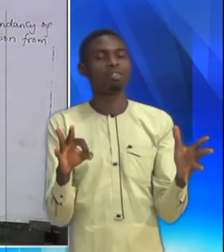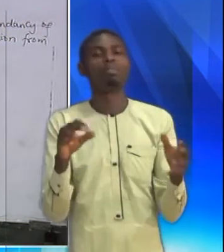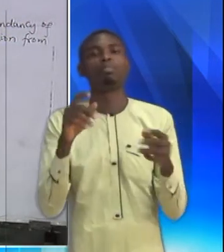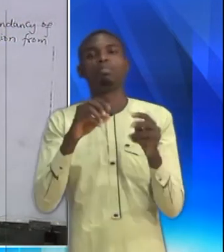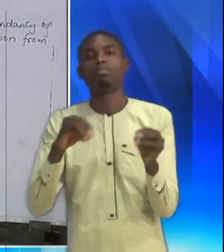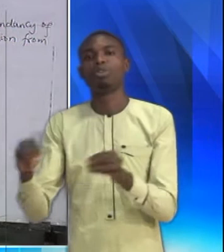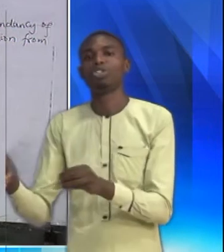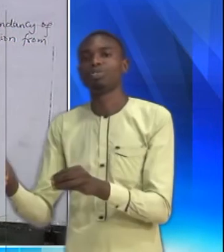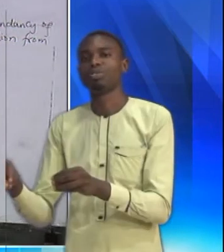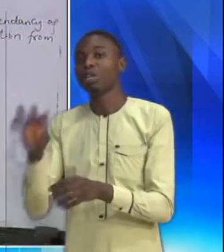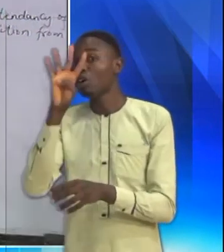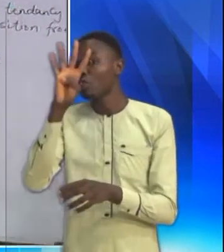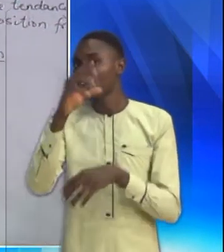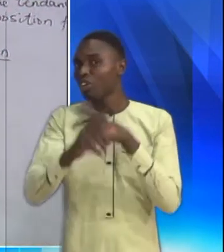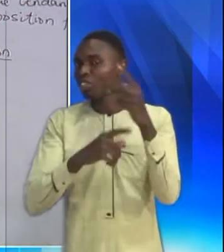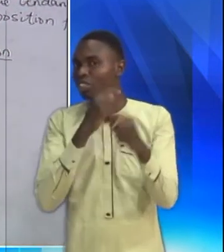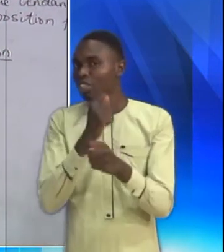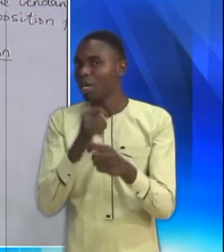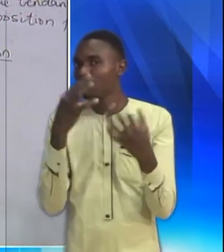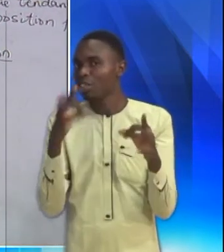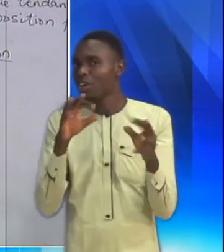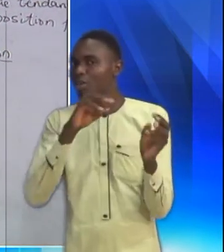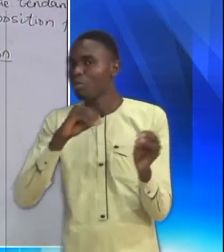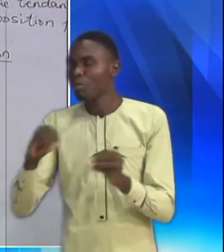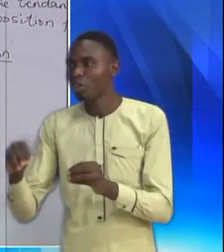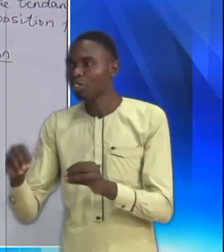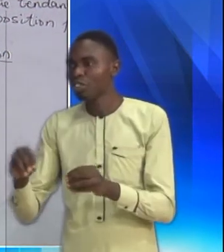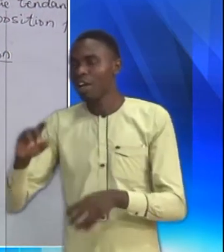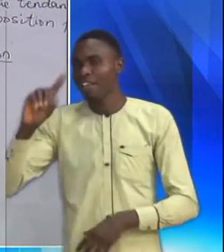Number 1 is translatory.